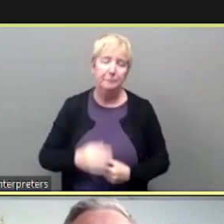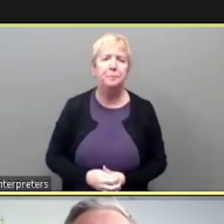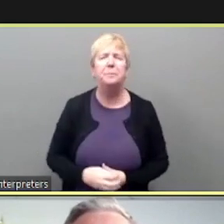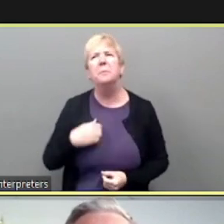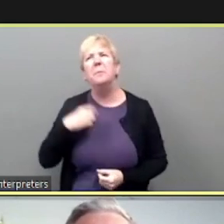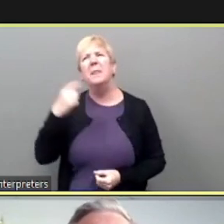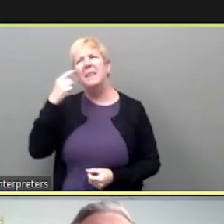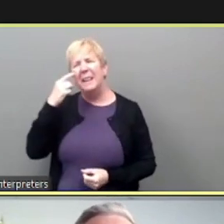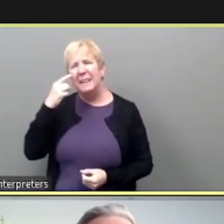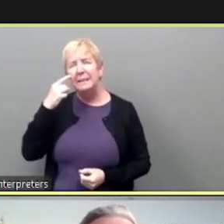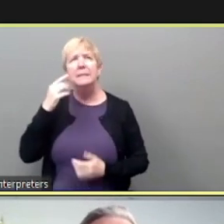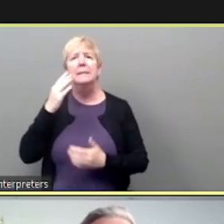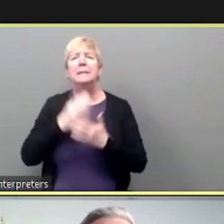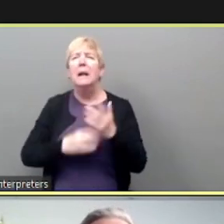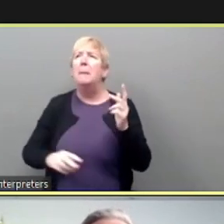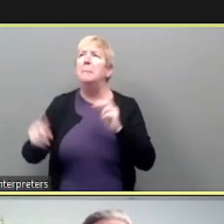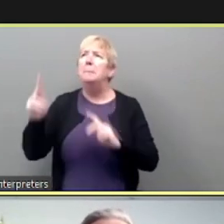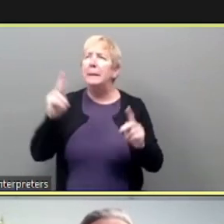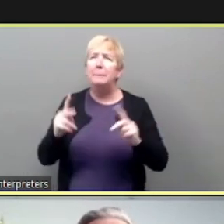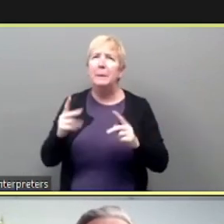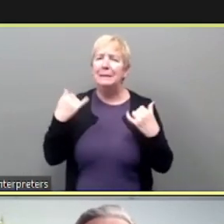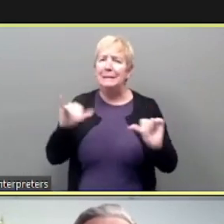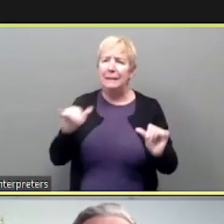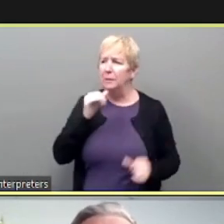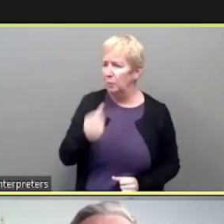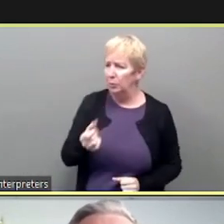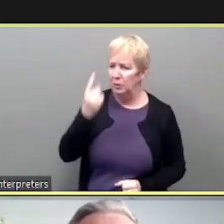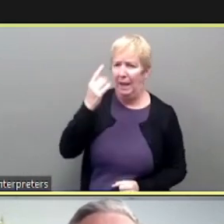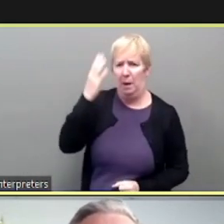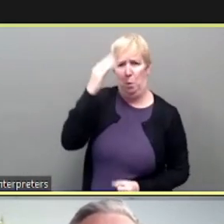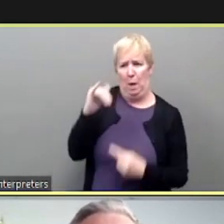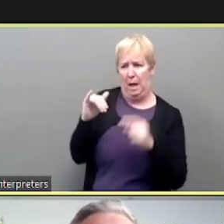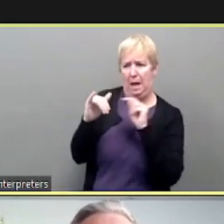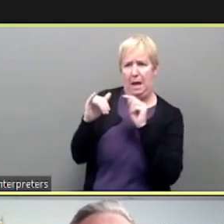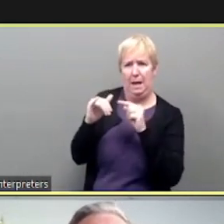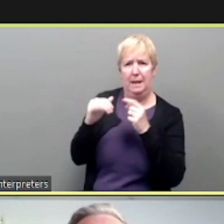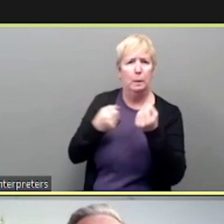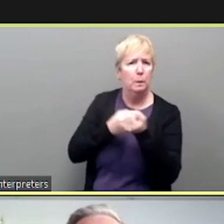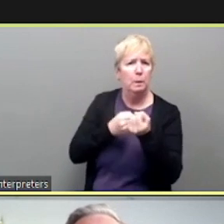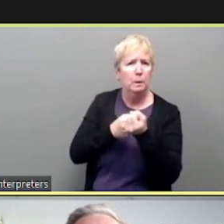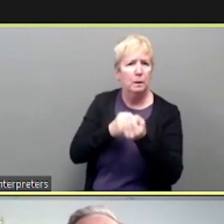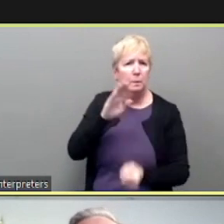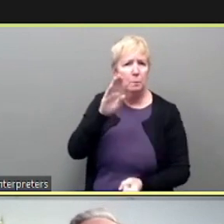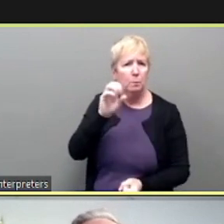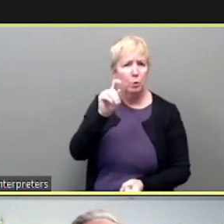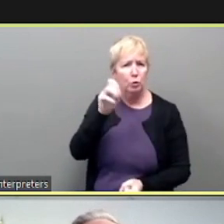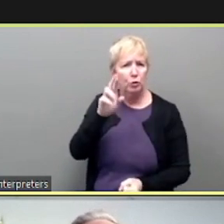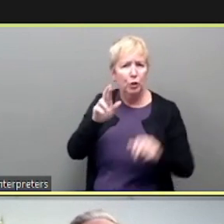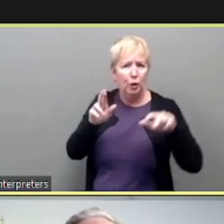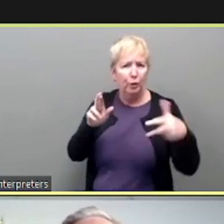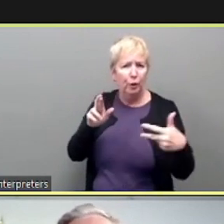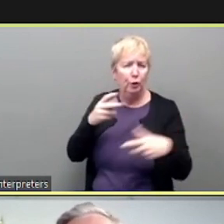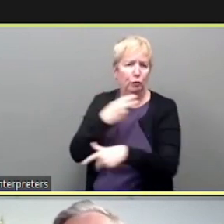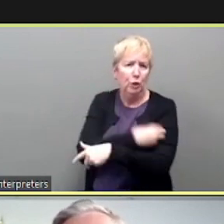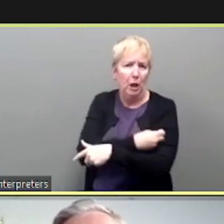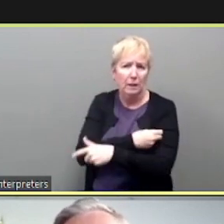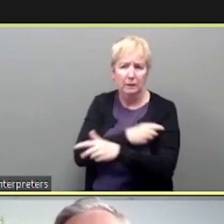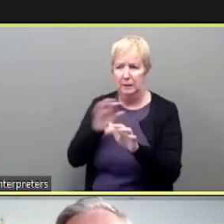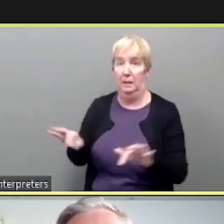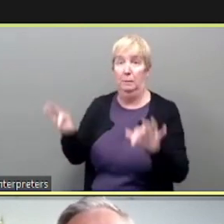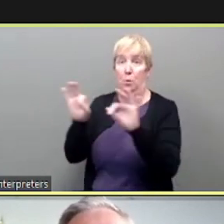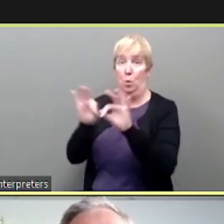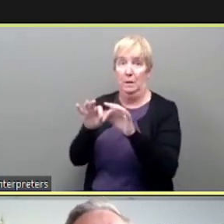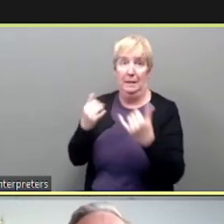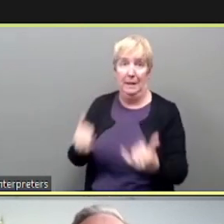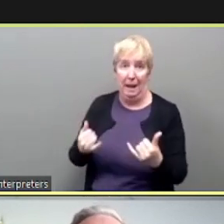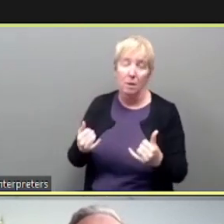really realizing the benefit of a booster at this point in time, and we don't have enough data because boosters have only been out